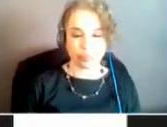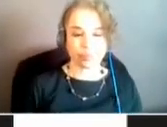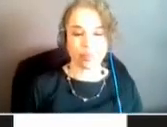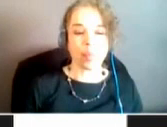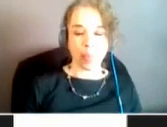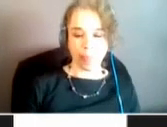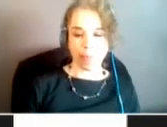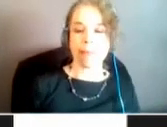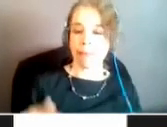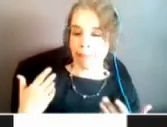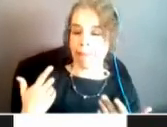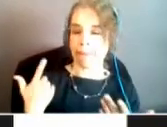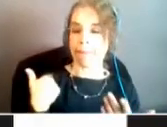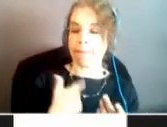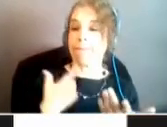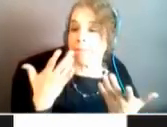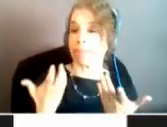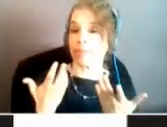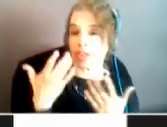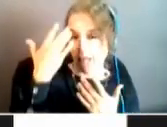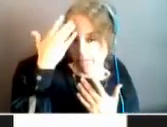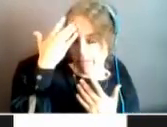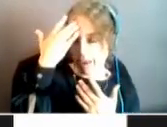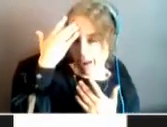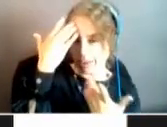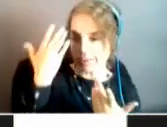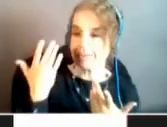So we wanted to also acknowledge